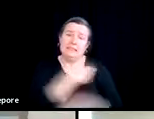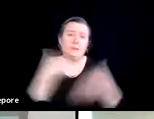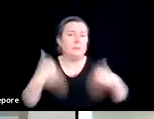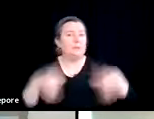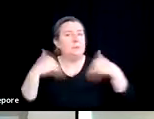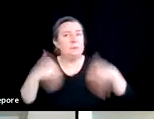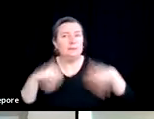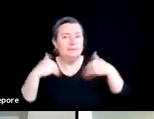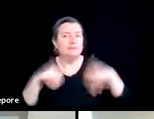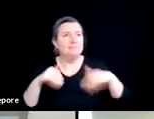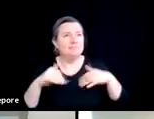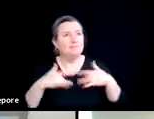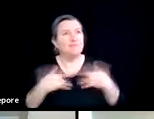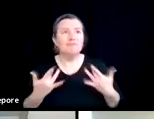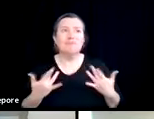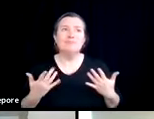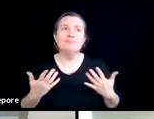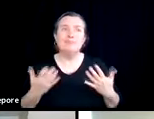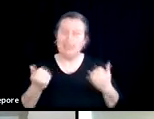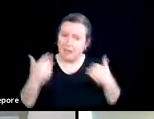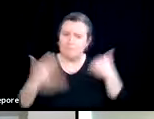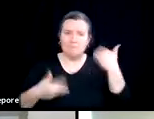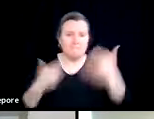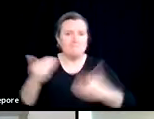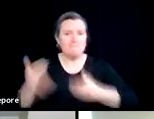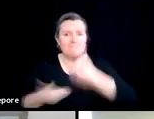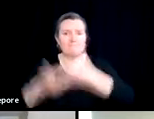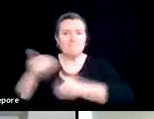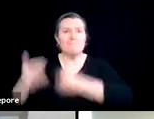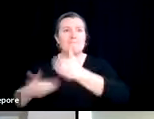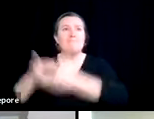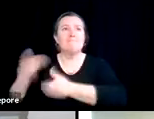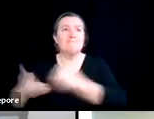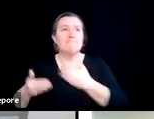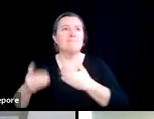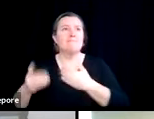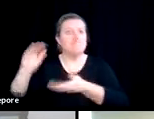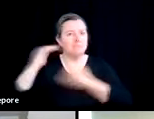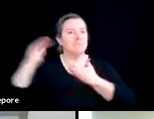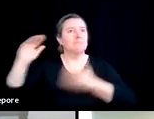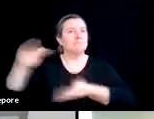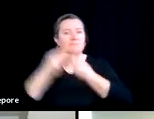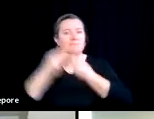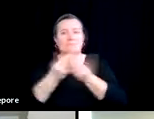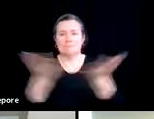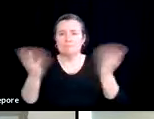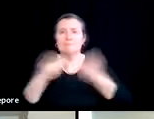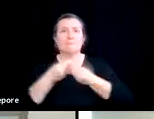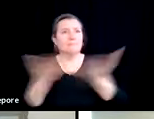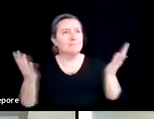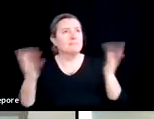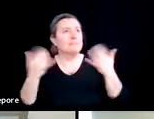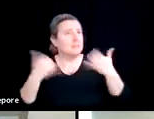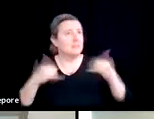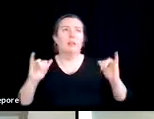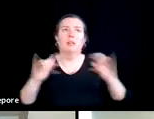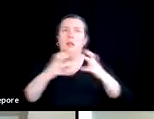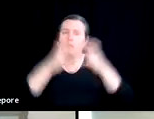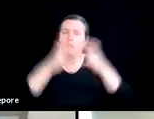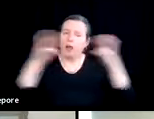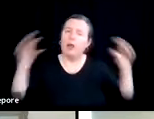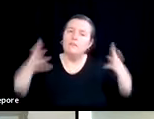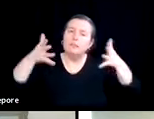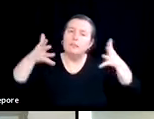it's now well into a significant rollout, but we have a long way to go, and we completely